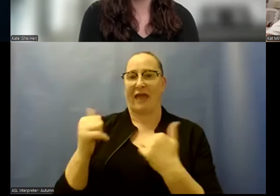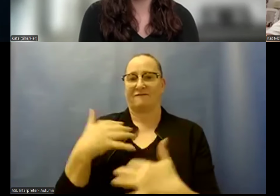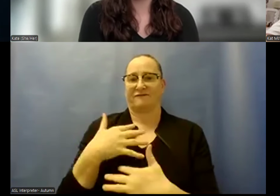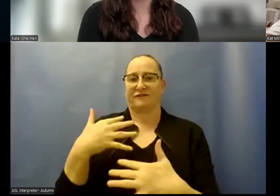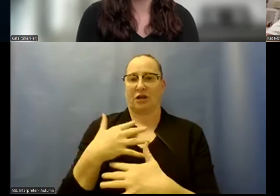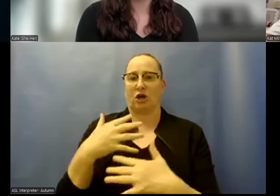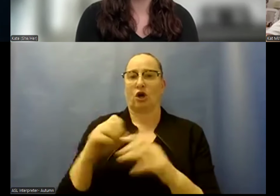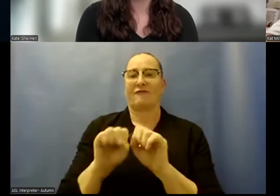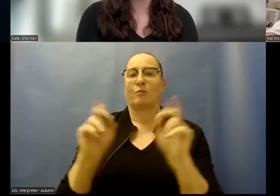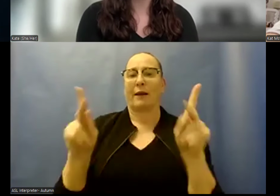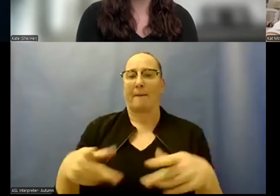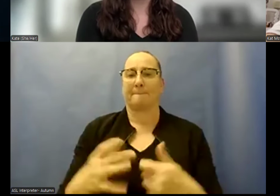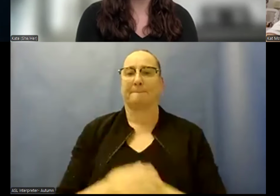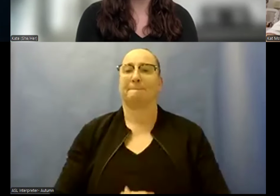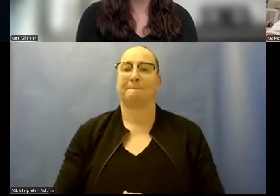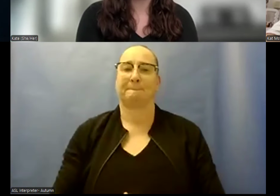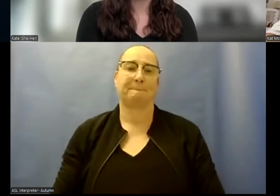broken up with as well.